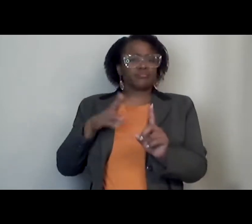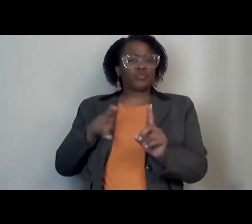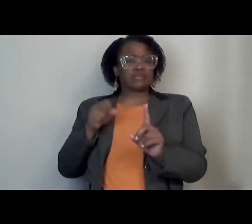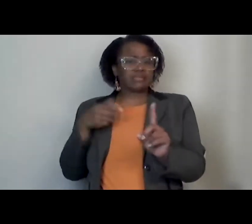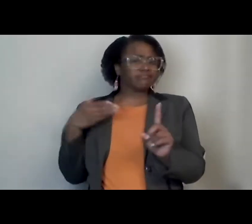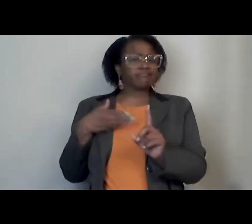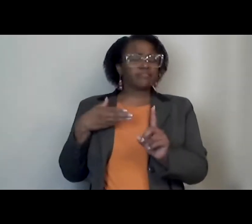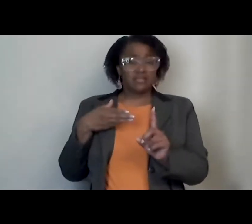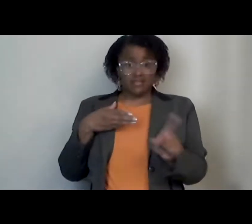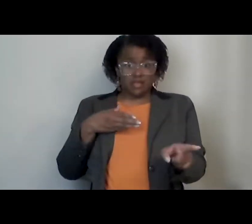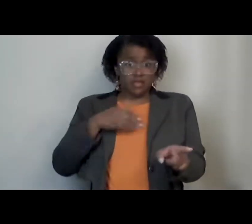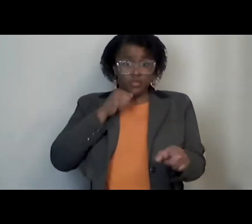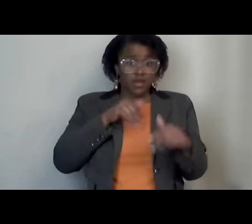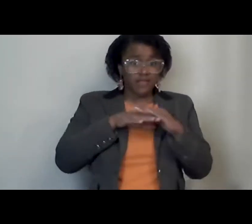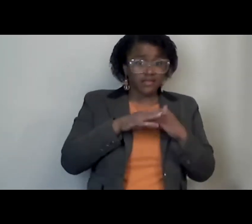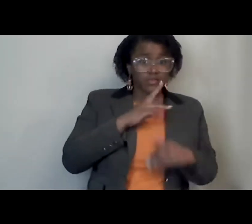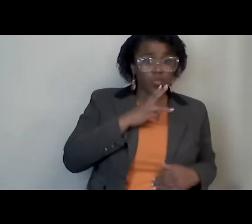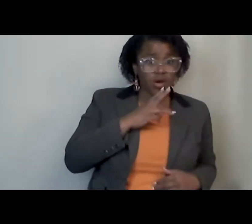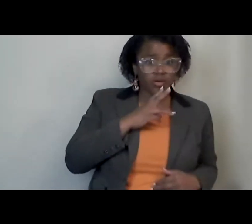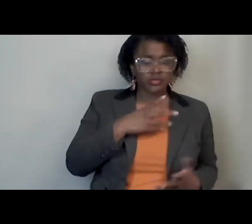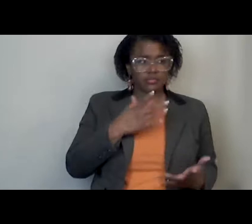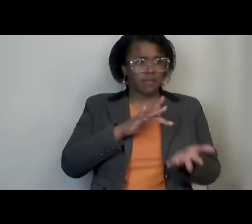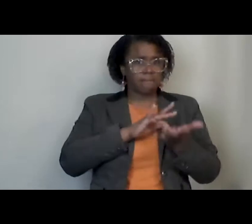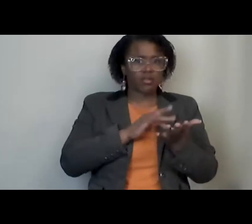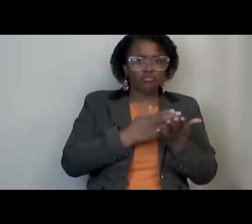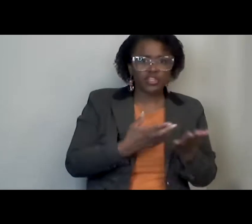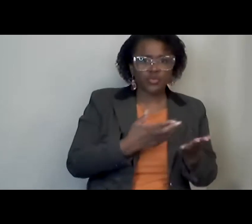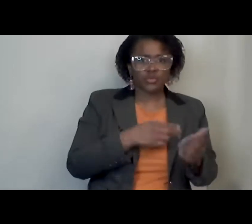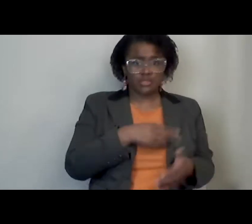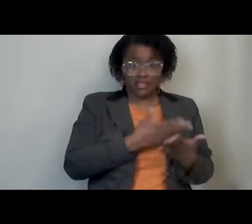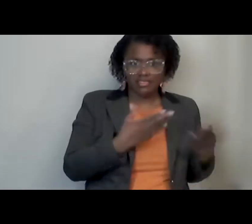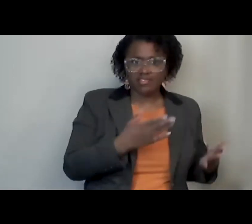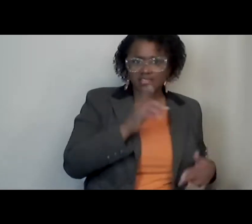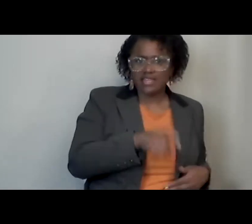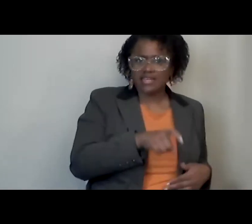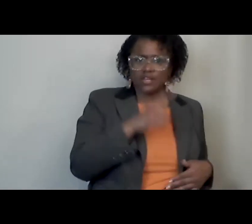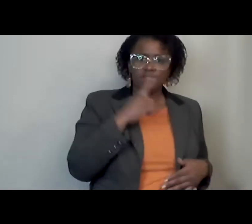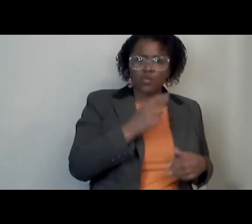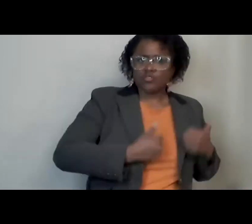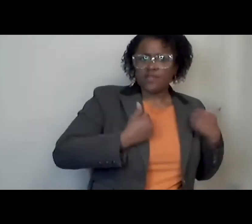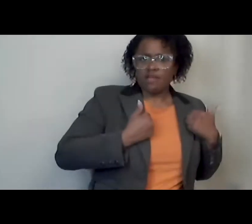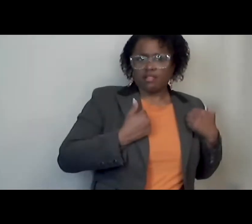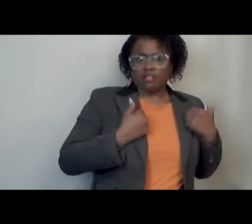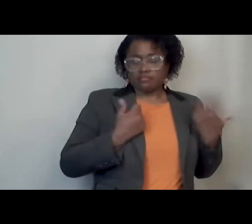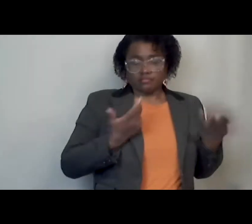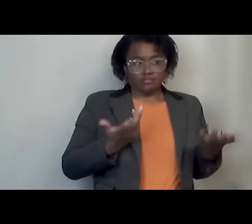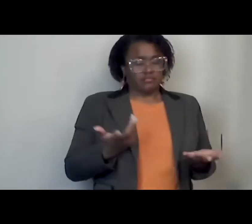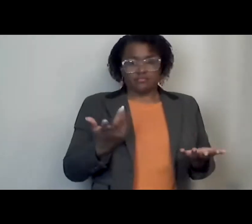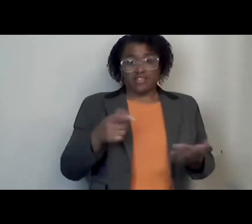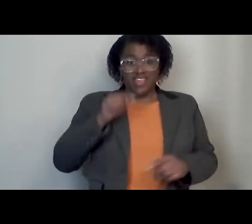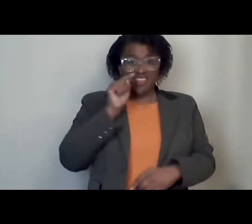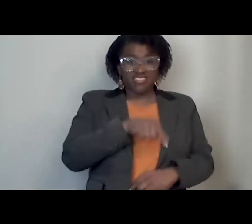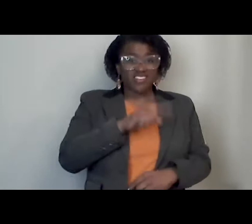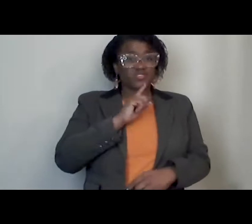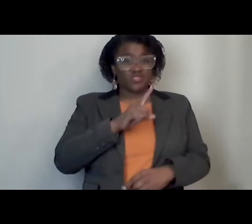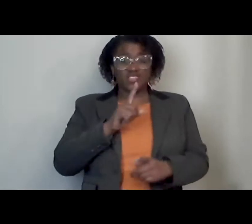the water, the medical resources, the things that they need to be able to survive. And this is especially